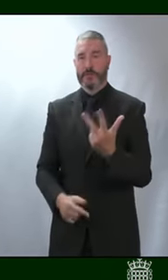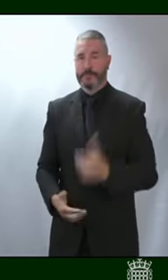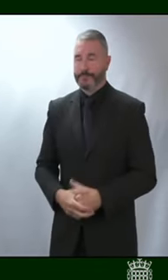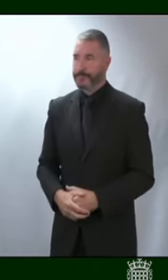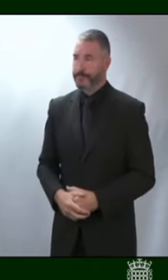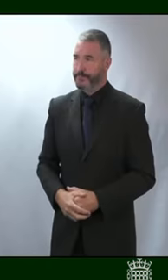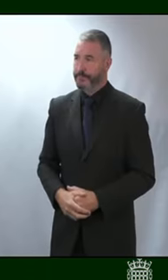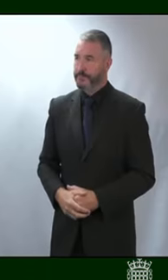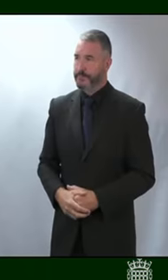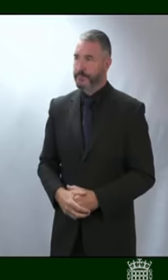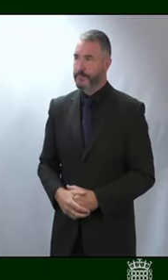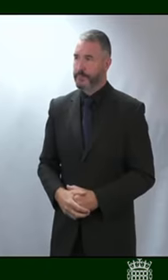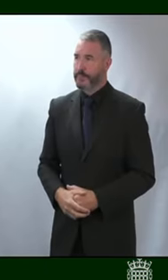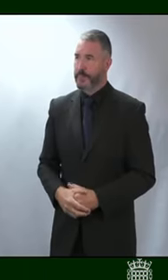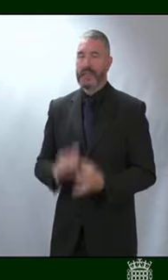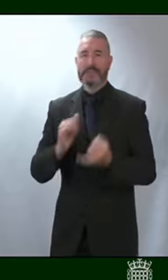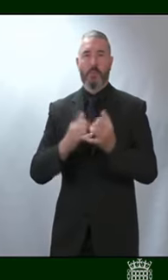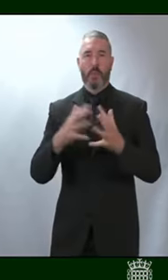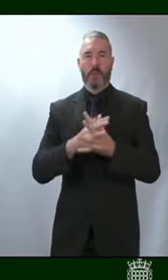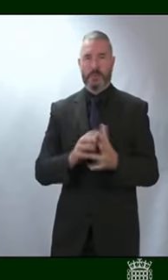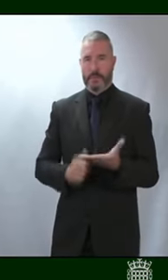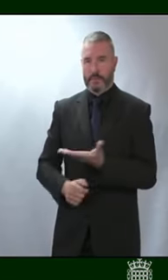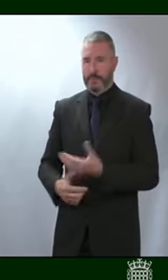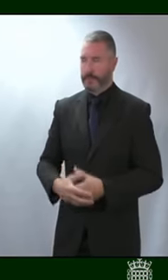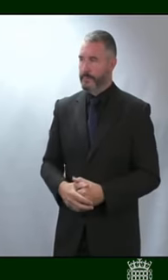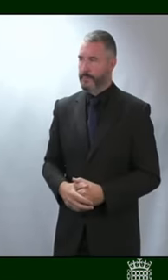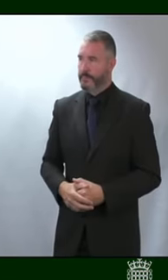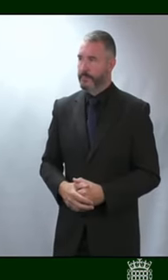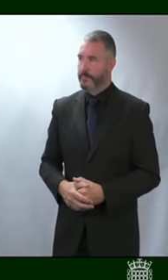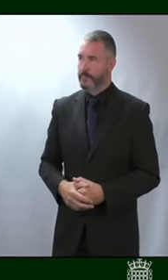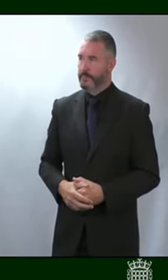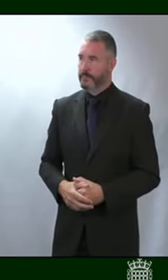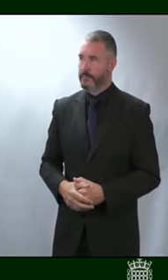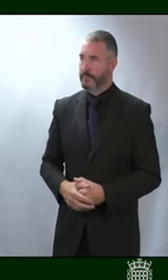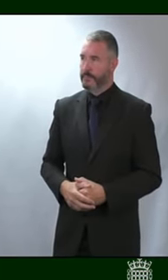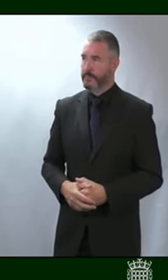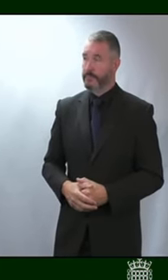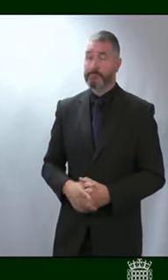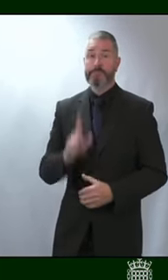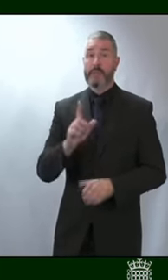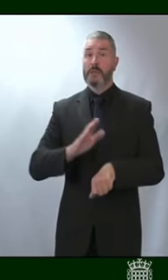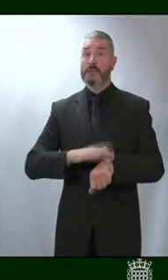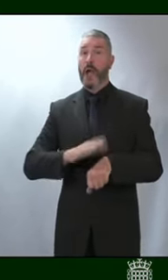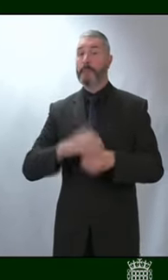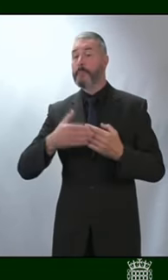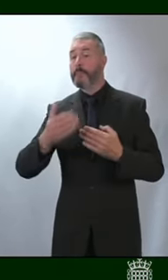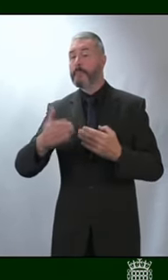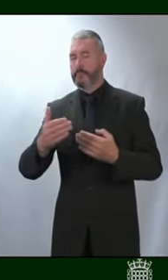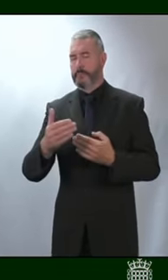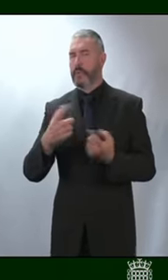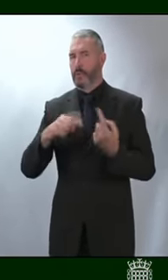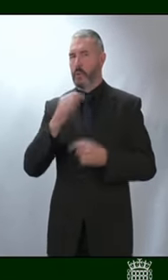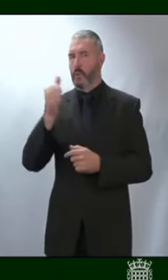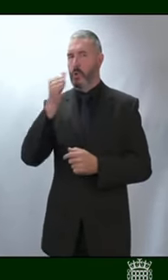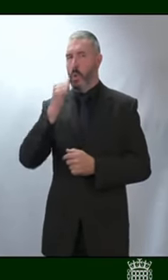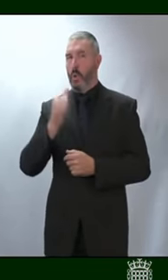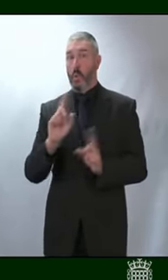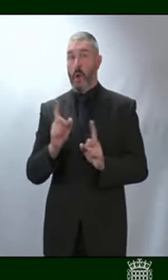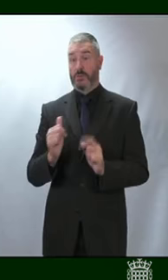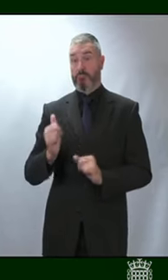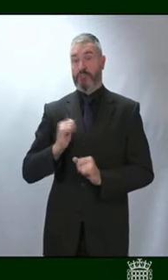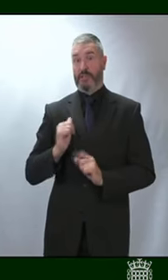Final question, Samuel Wilson. Thank you, Mr. Speaker. Only time will tell, Prime Minister, whether the predictions made